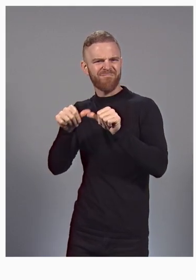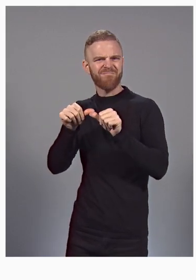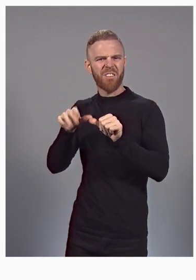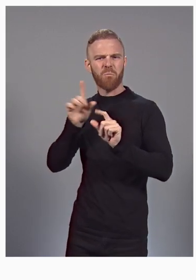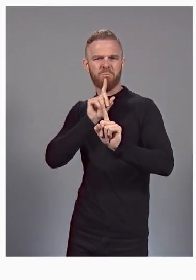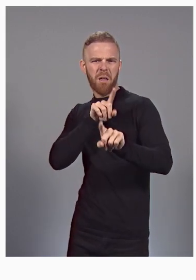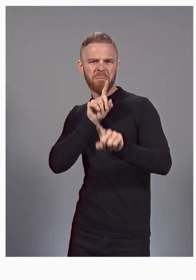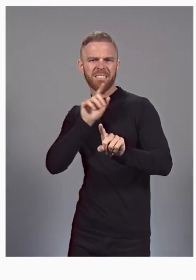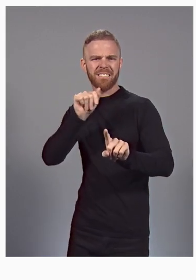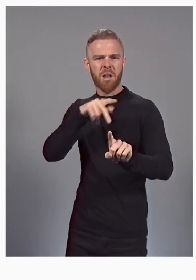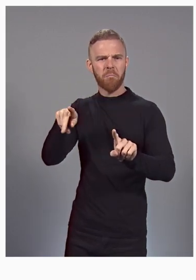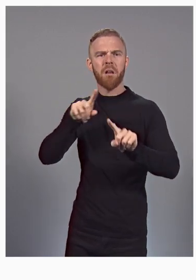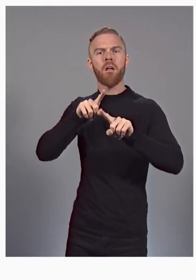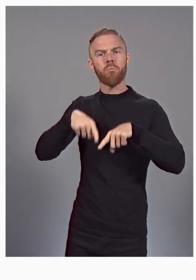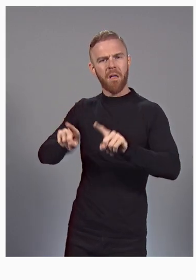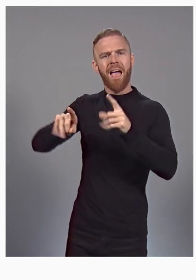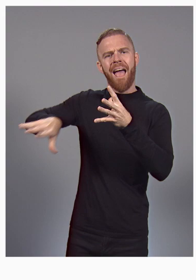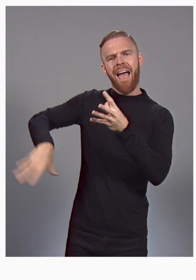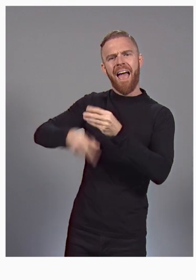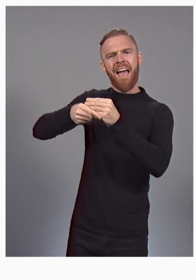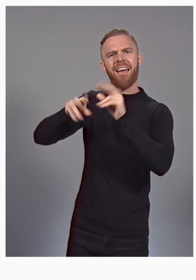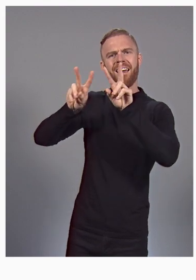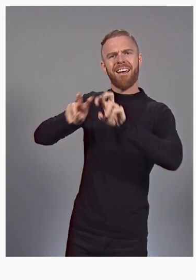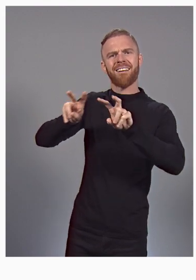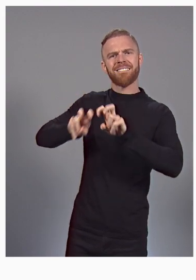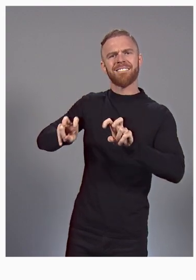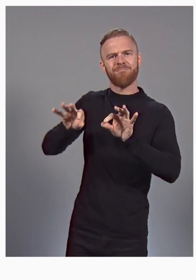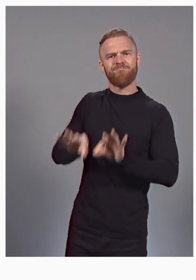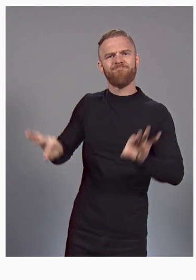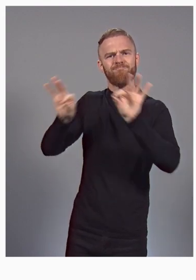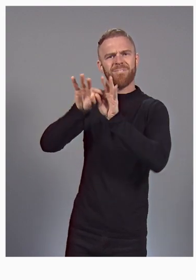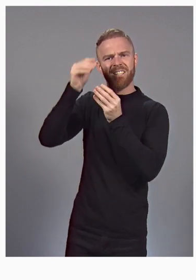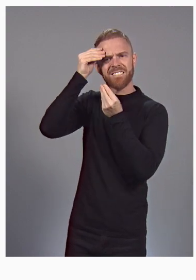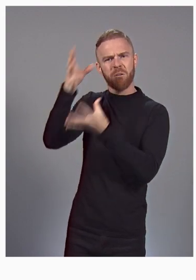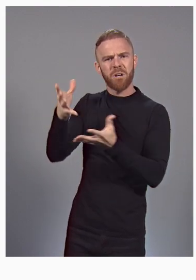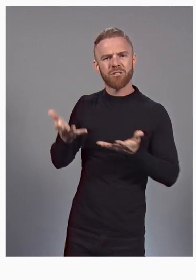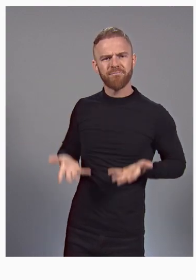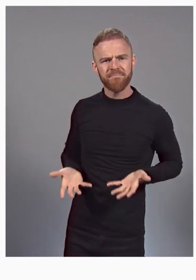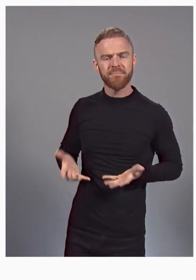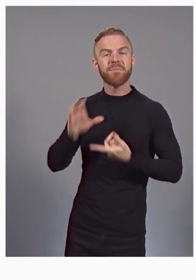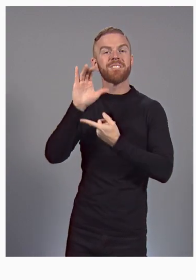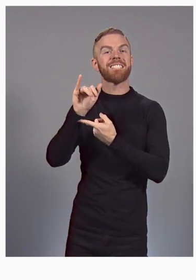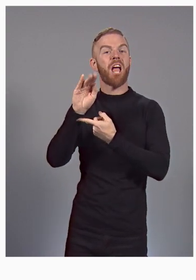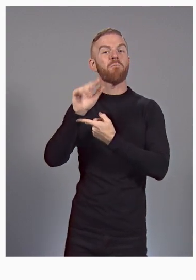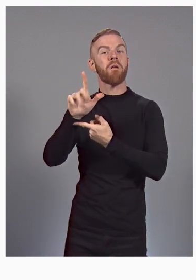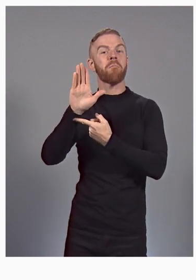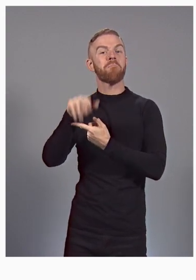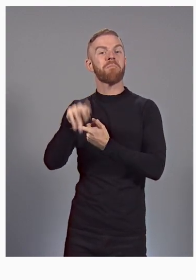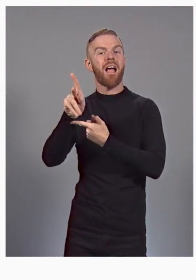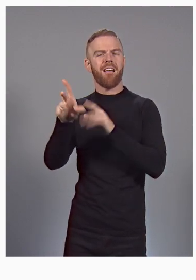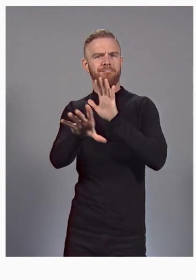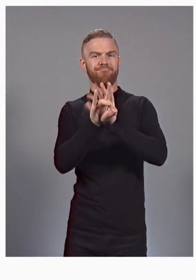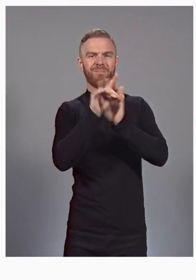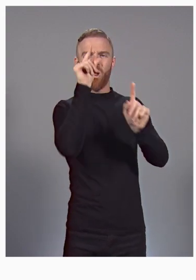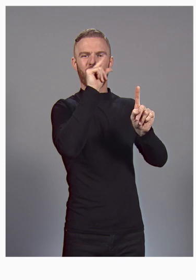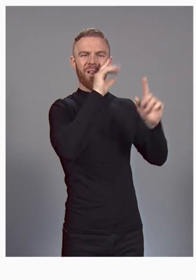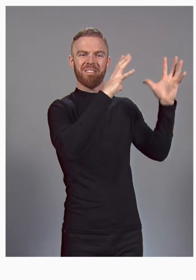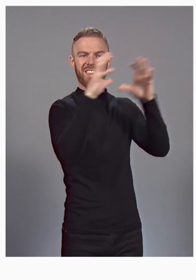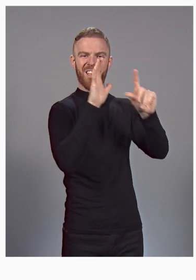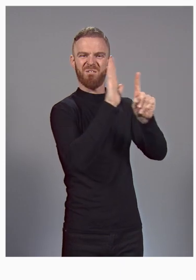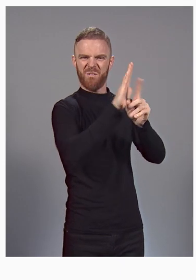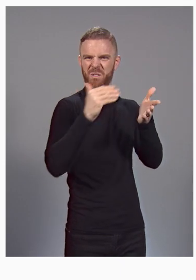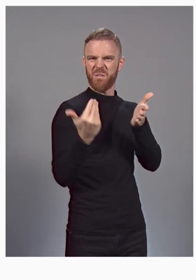app while adding analytical goodness? Symbol Bank chose Google Cloud's new fully managed